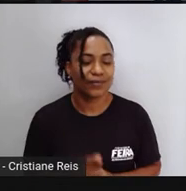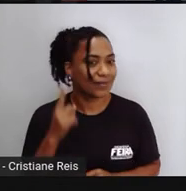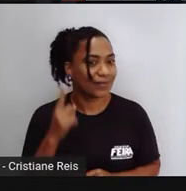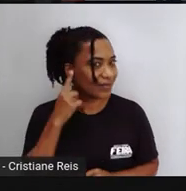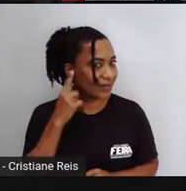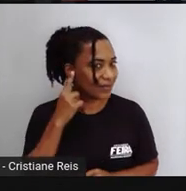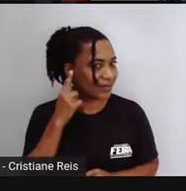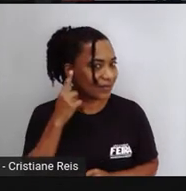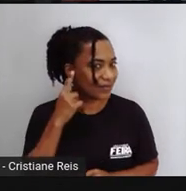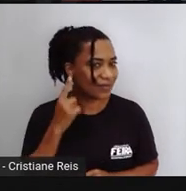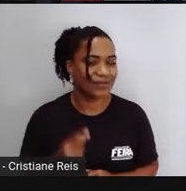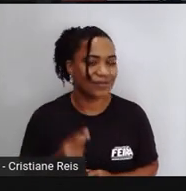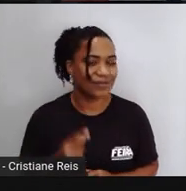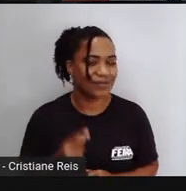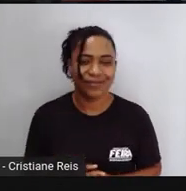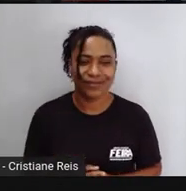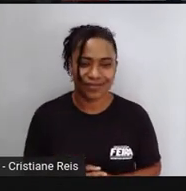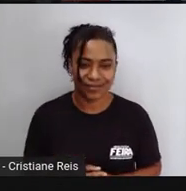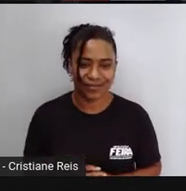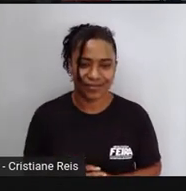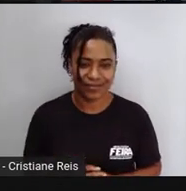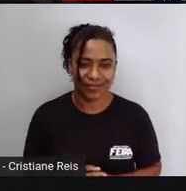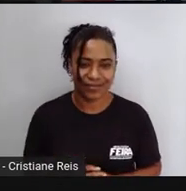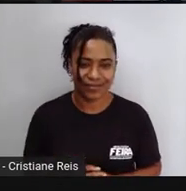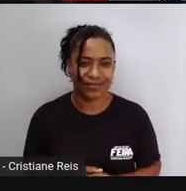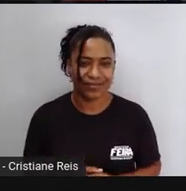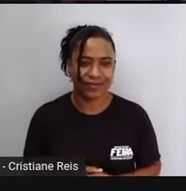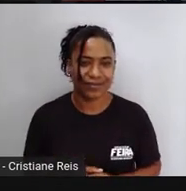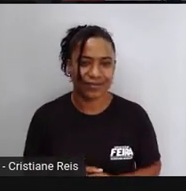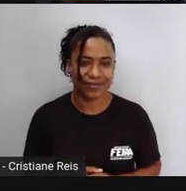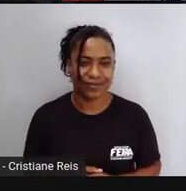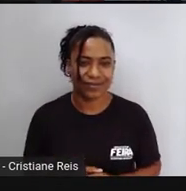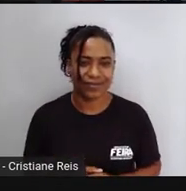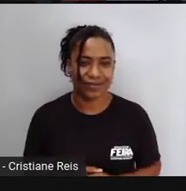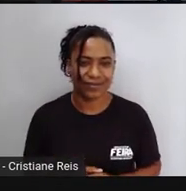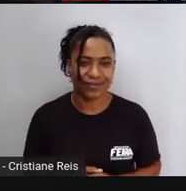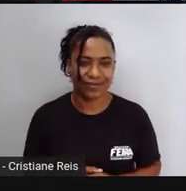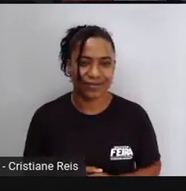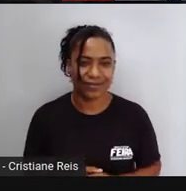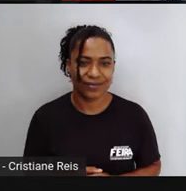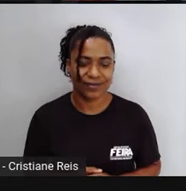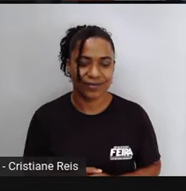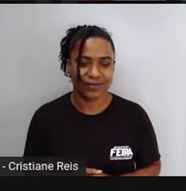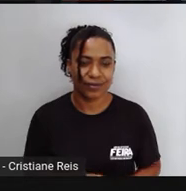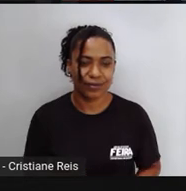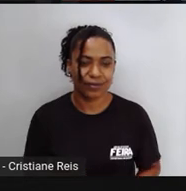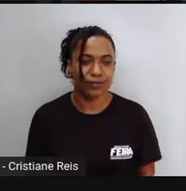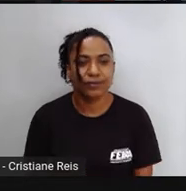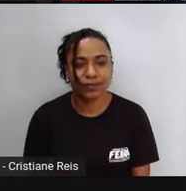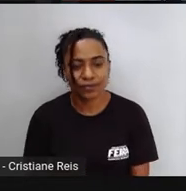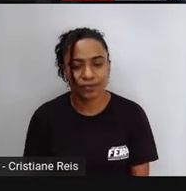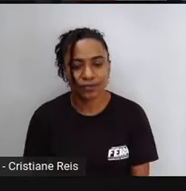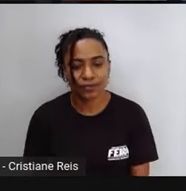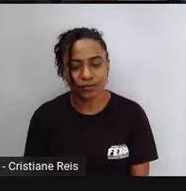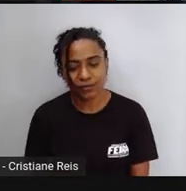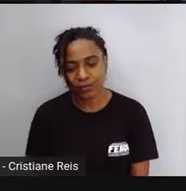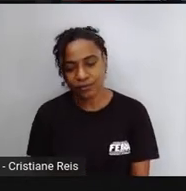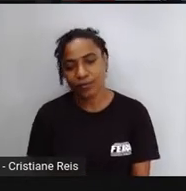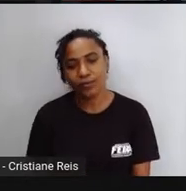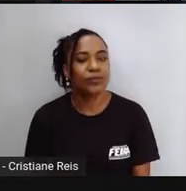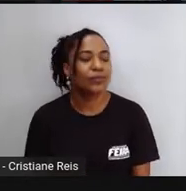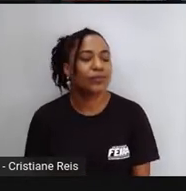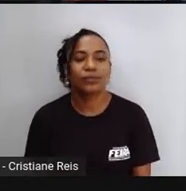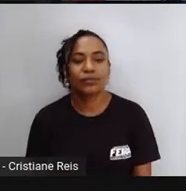Helping to reduce materials usage in disposable Hygente products Supporting to reduce